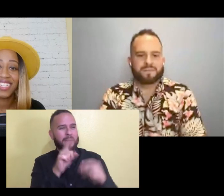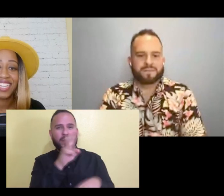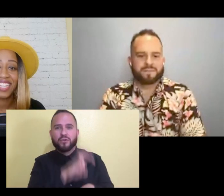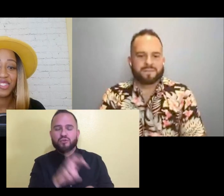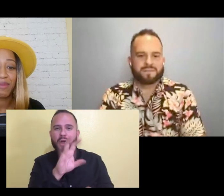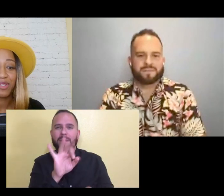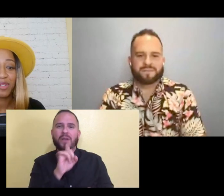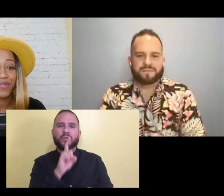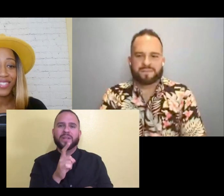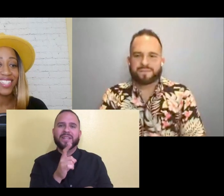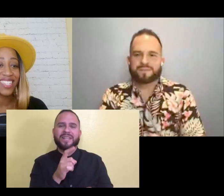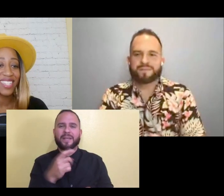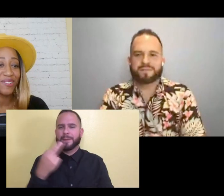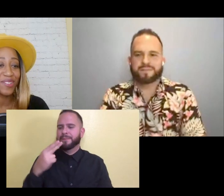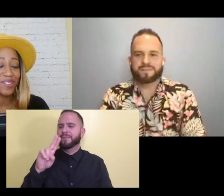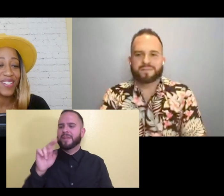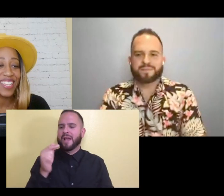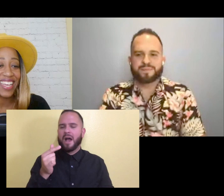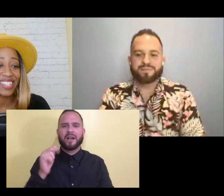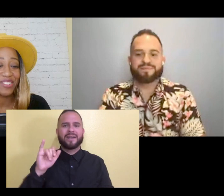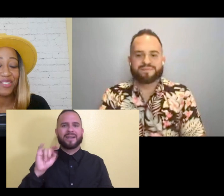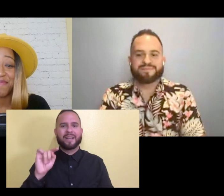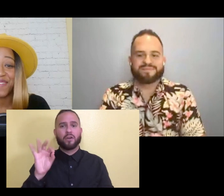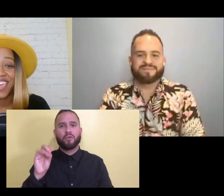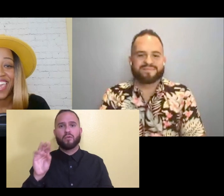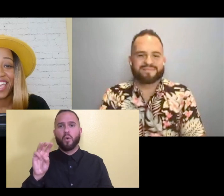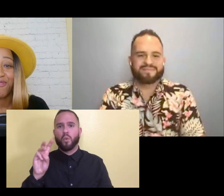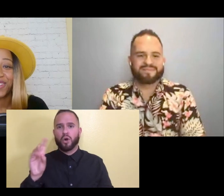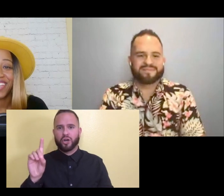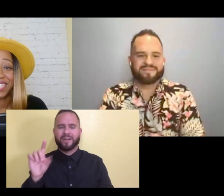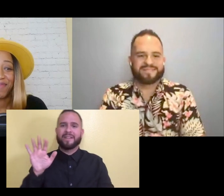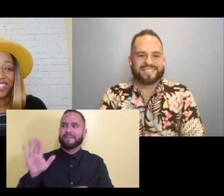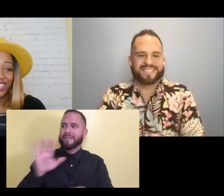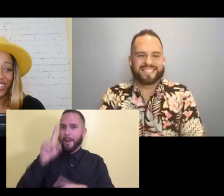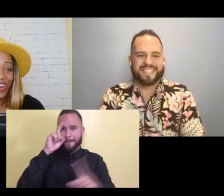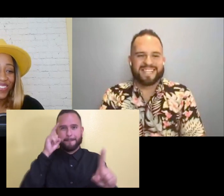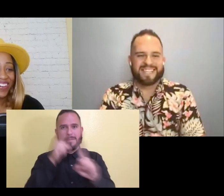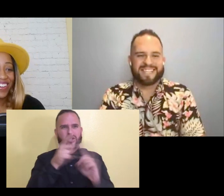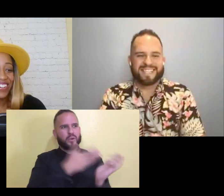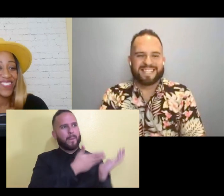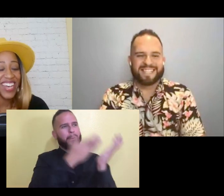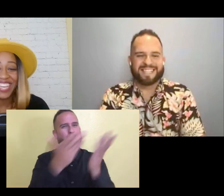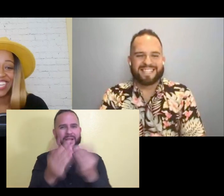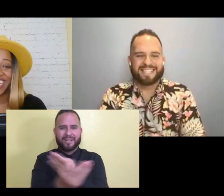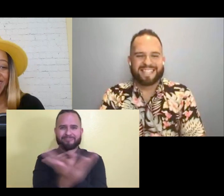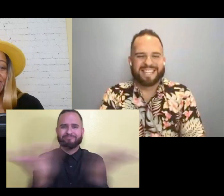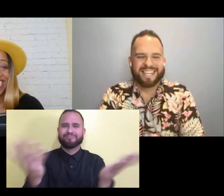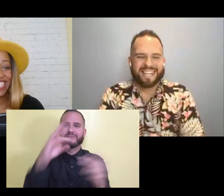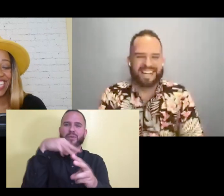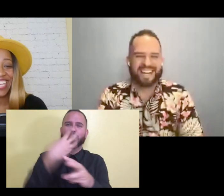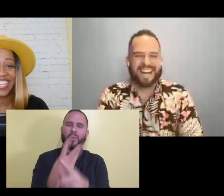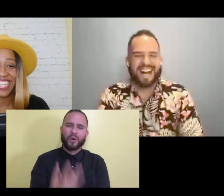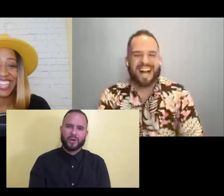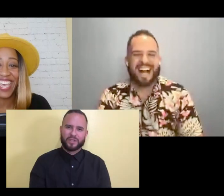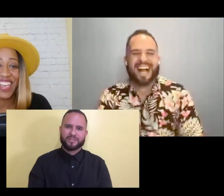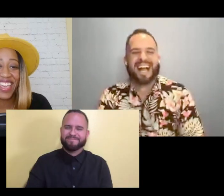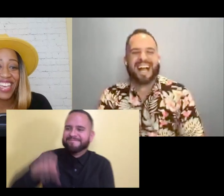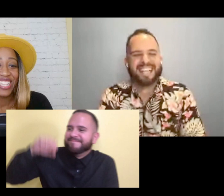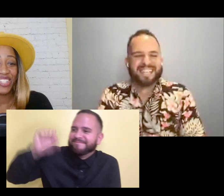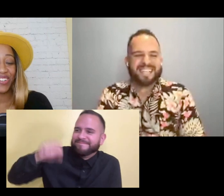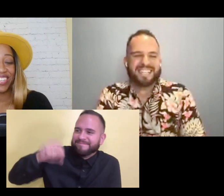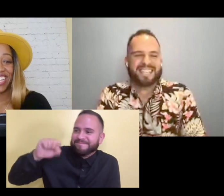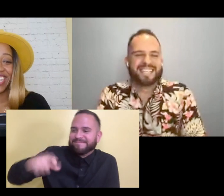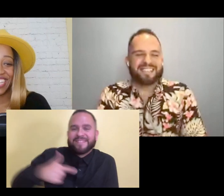Yes, yes, yes. So I'm super excited to see who's going to win that trip and who's going to get to meet Joe. Oh Hey. my gosh, look at that, look at